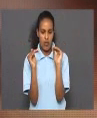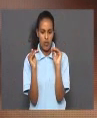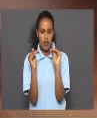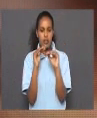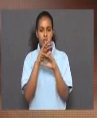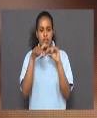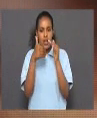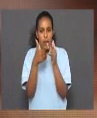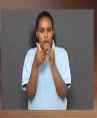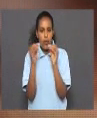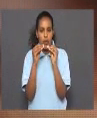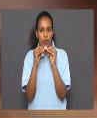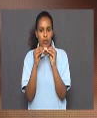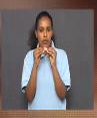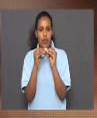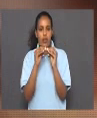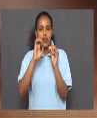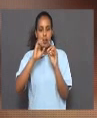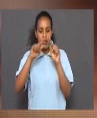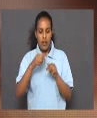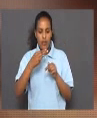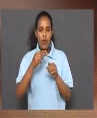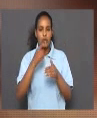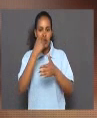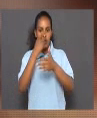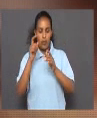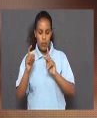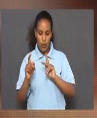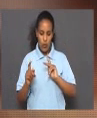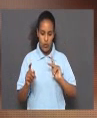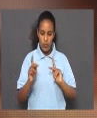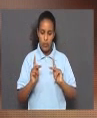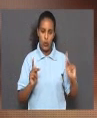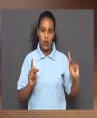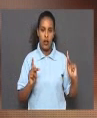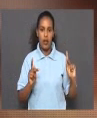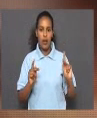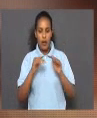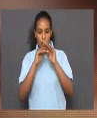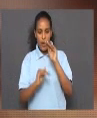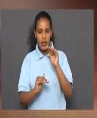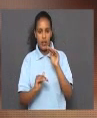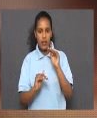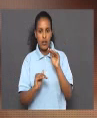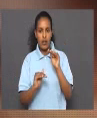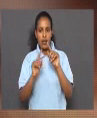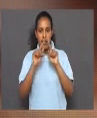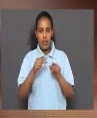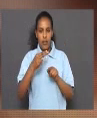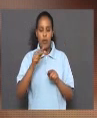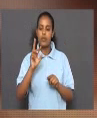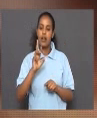the sum of the entropies of the products minus the sum of the entropies